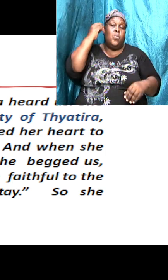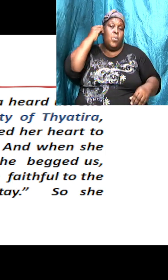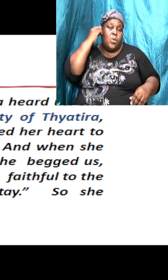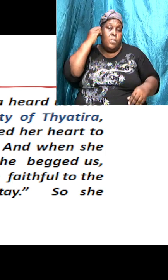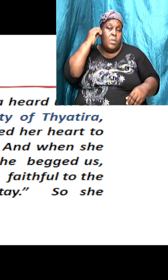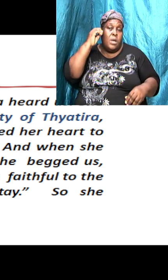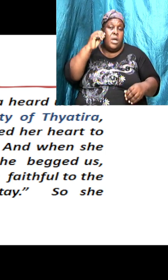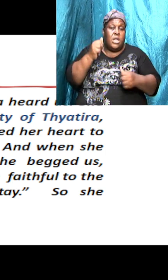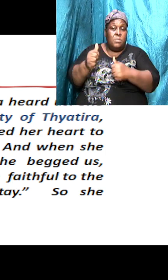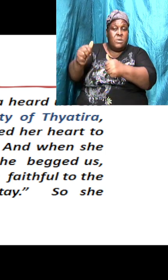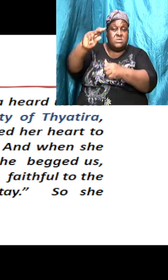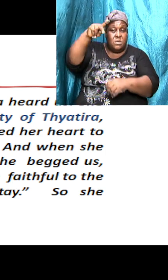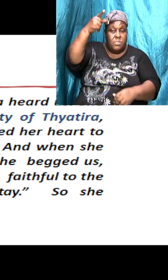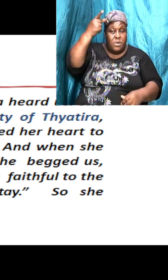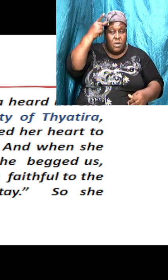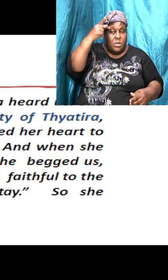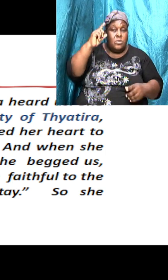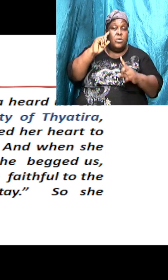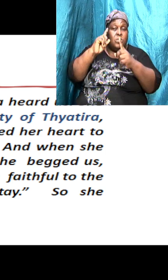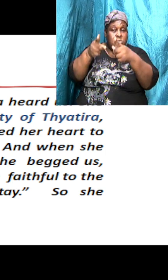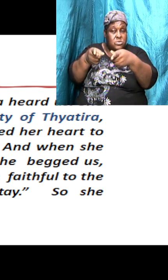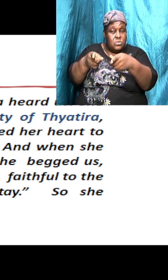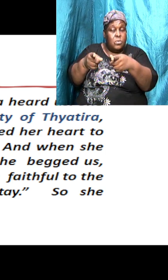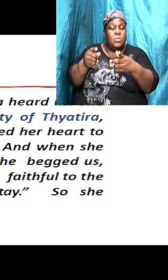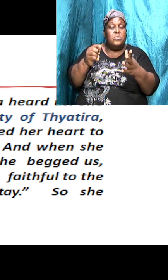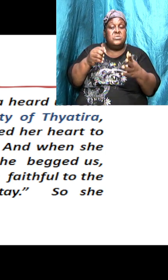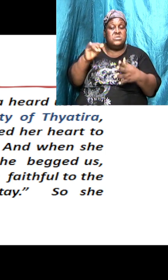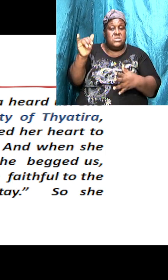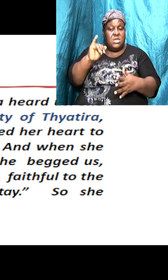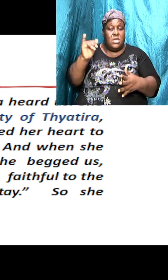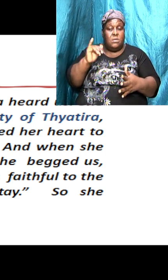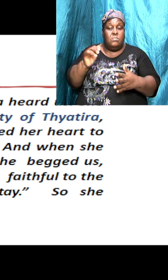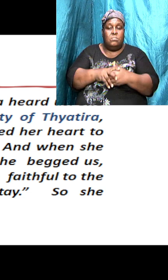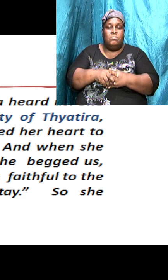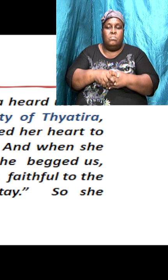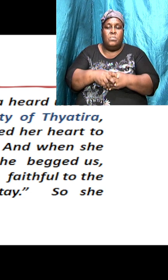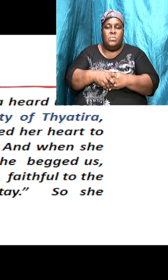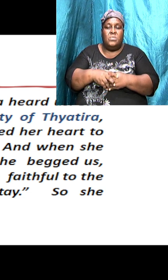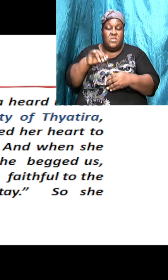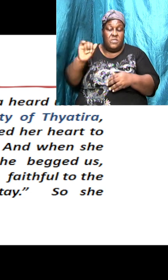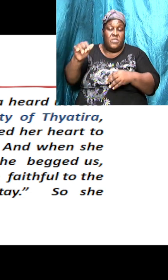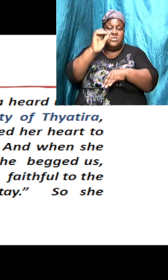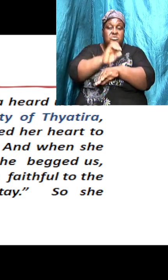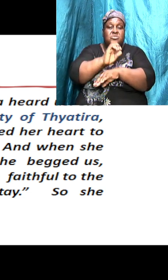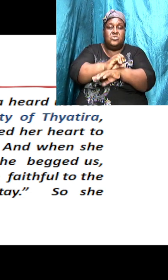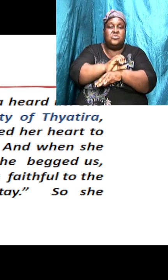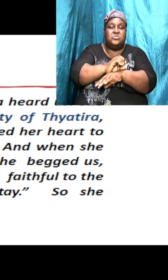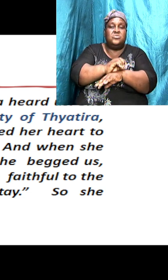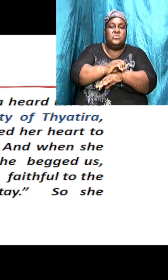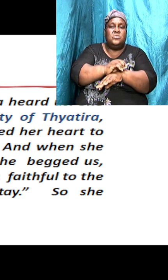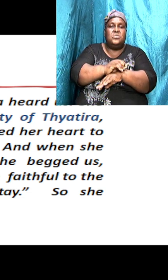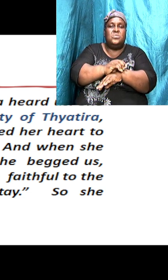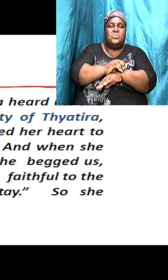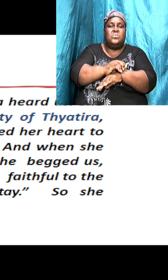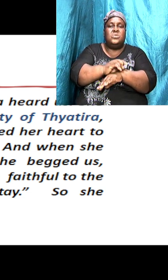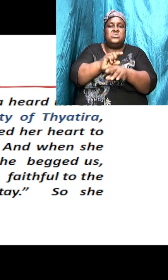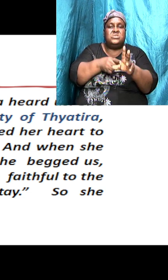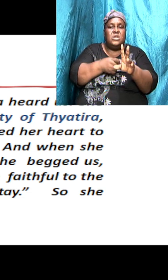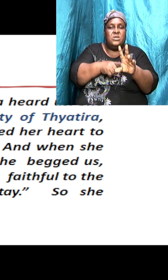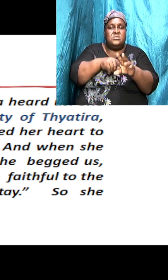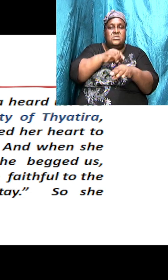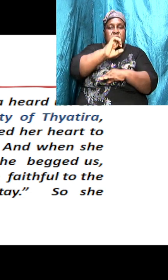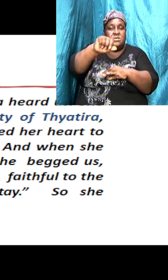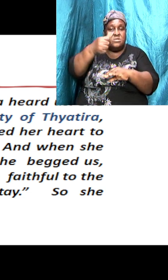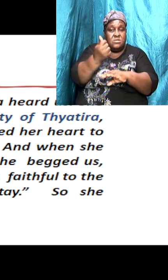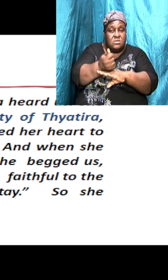Apostle Paul went there also, that church was established right in her house with this lady. The church was